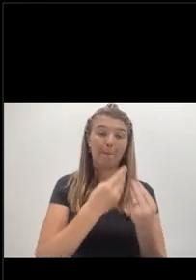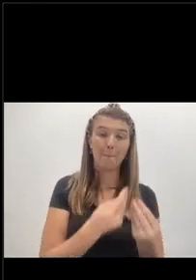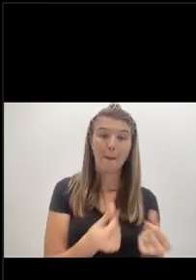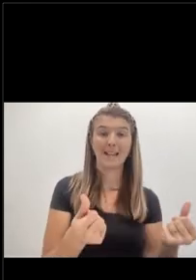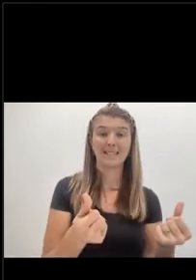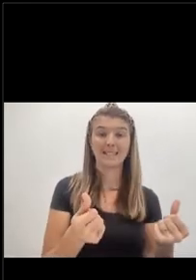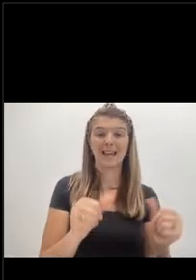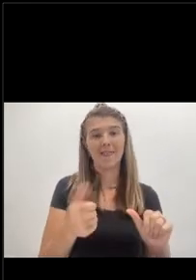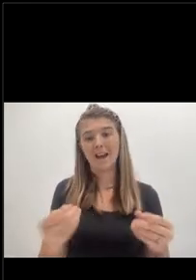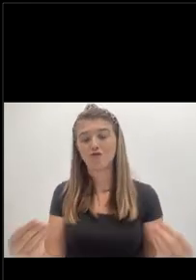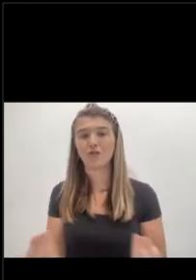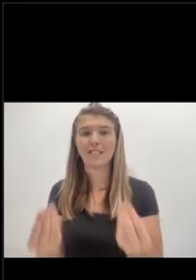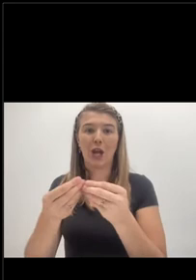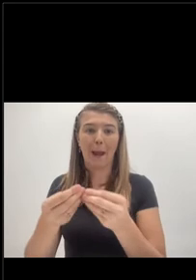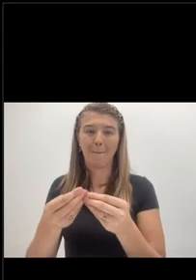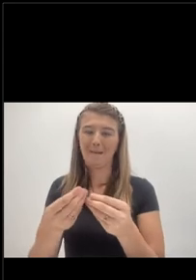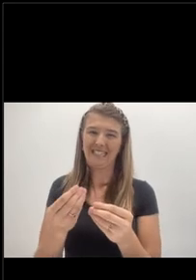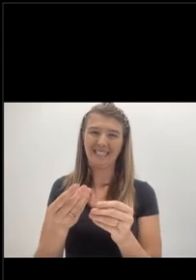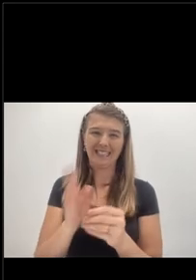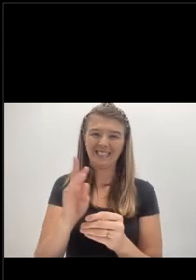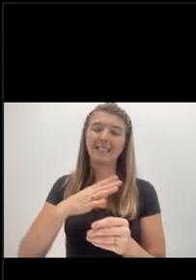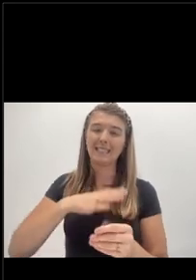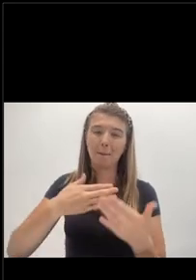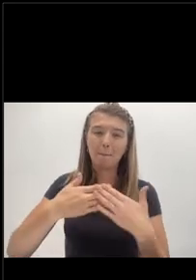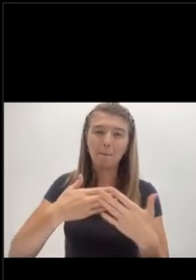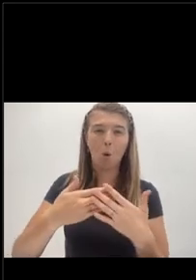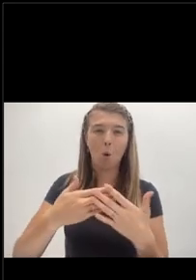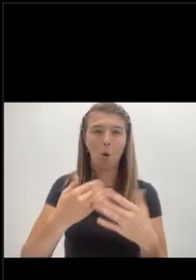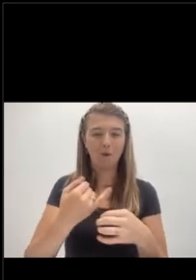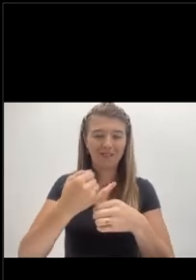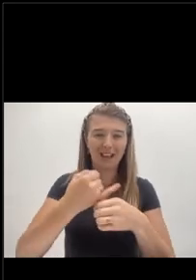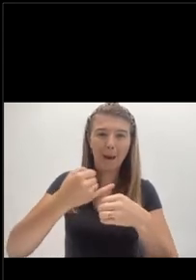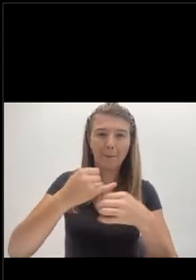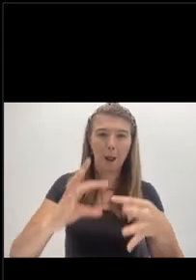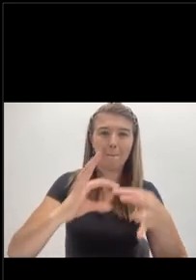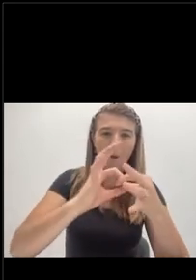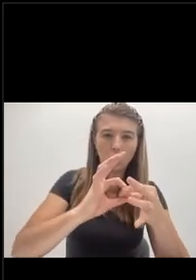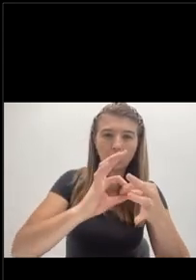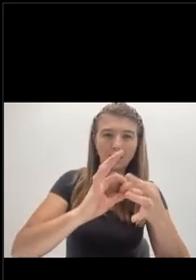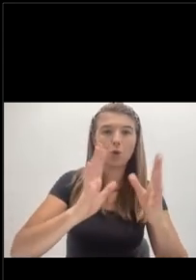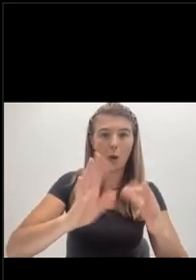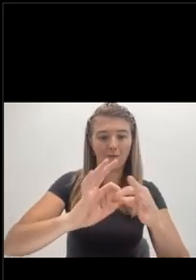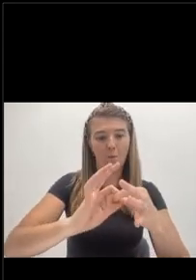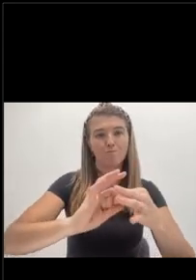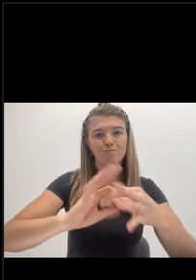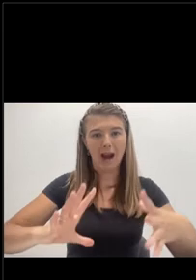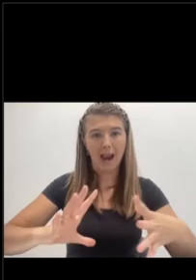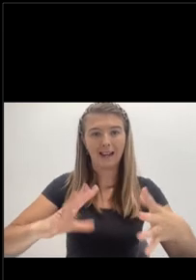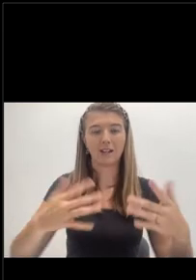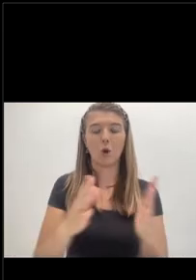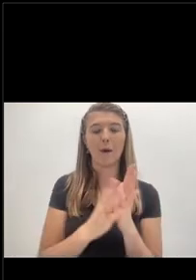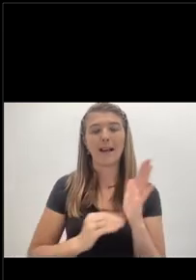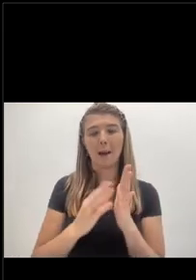might imagine. So you have to break chemical bonds. And for a polymer like PET, which is,